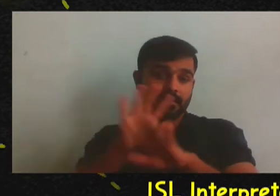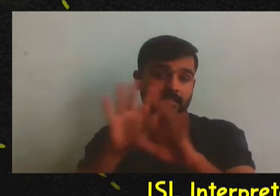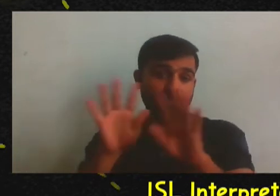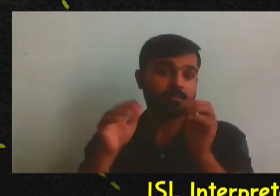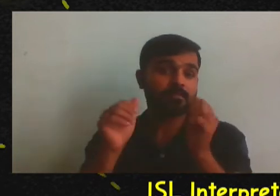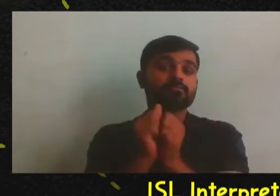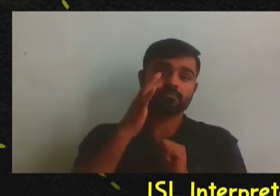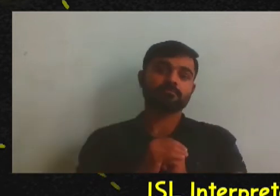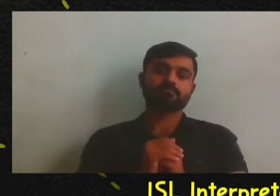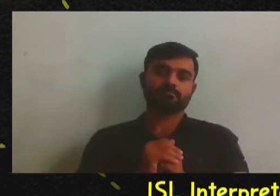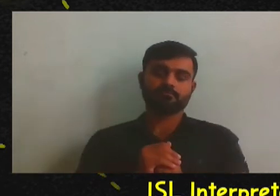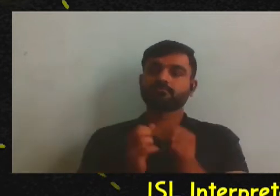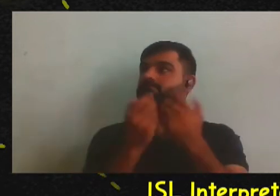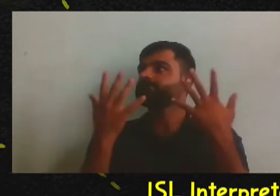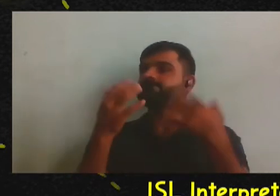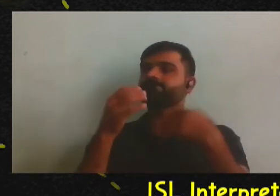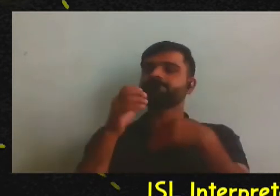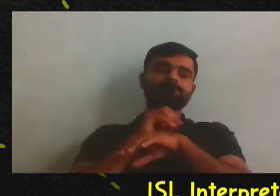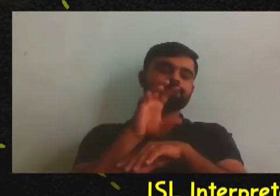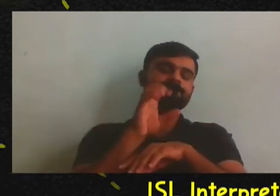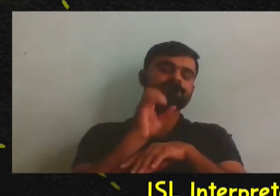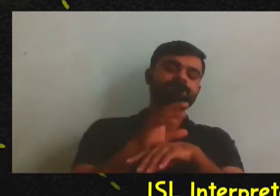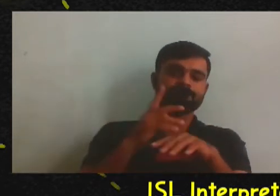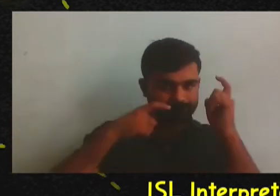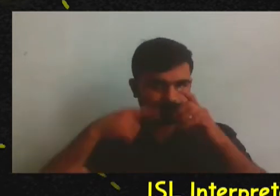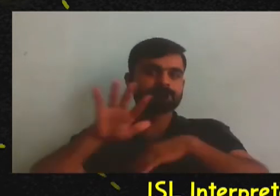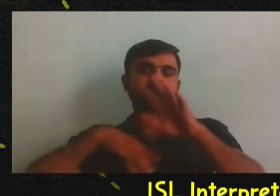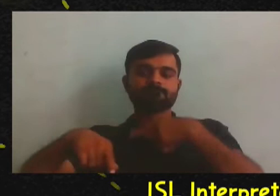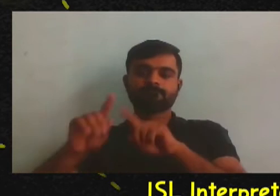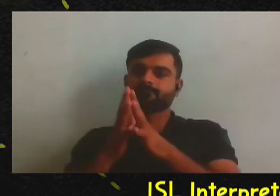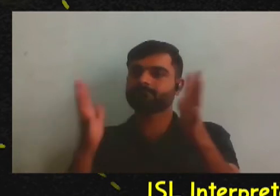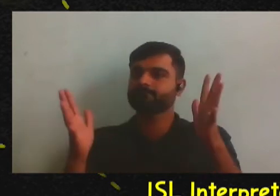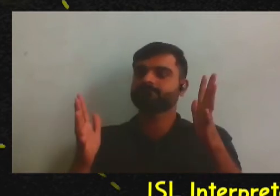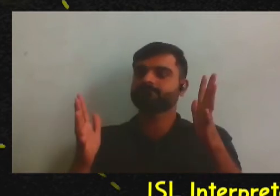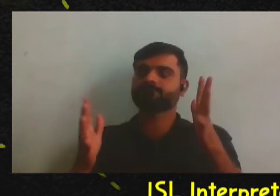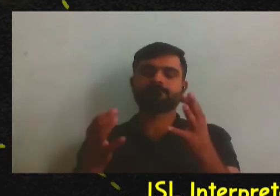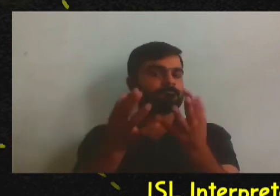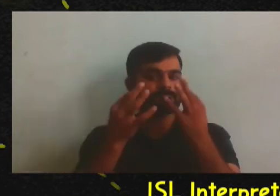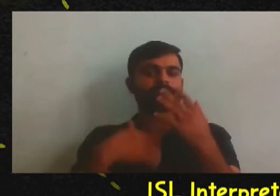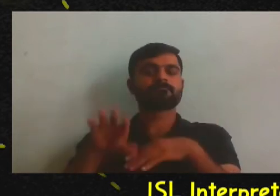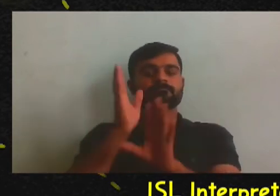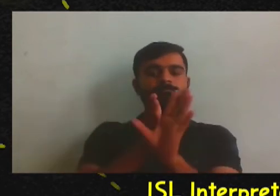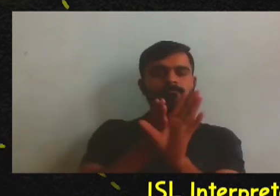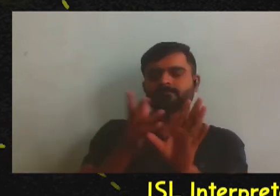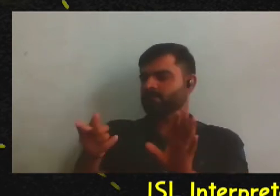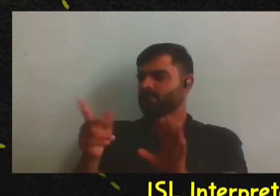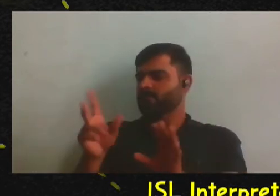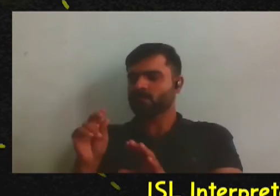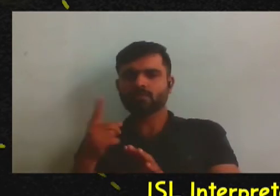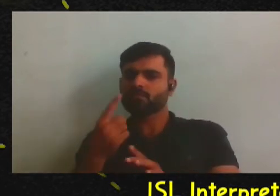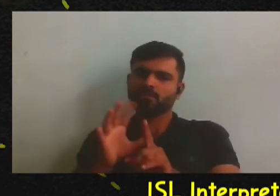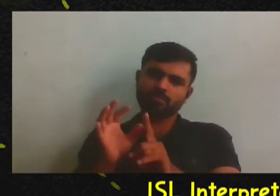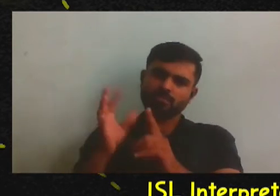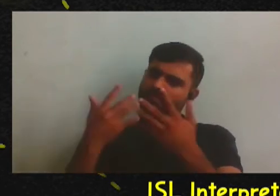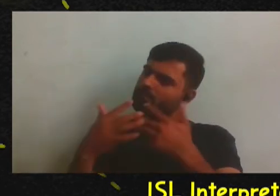important. But many counselors think of themselves as so much more superior. Psychiatrists will tell you, no, you do this, it'll